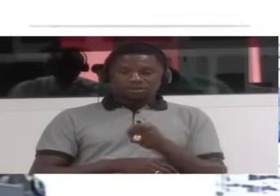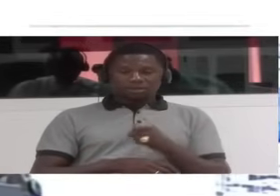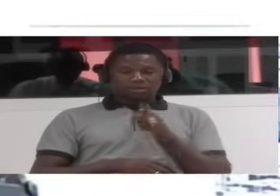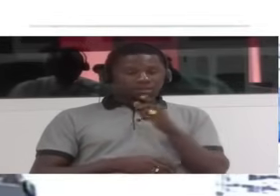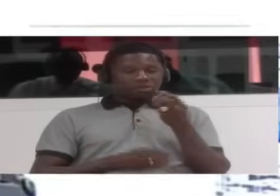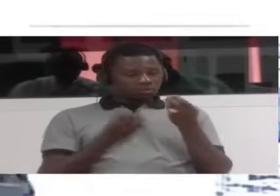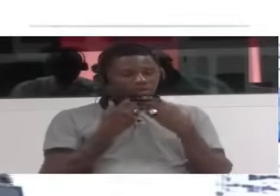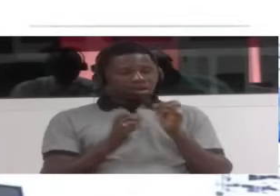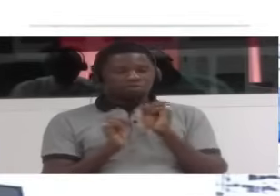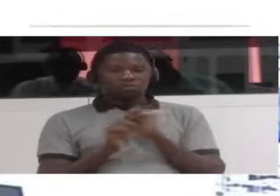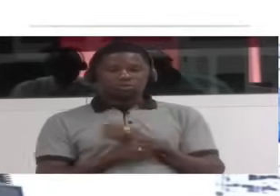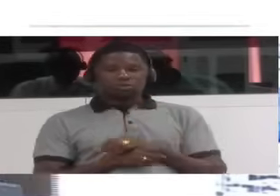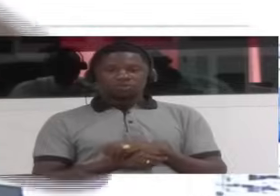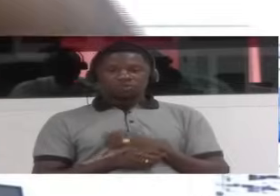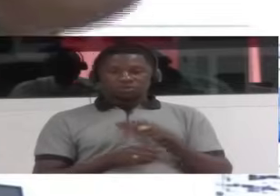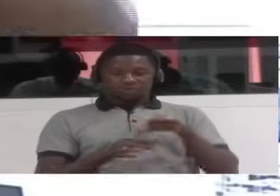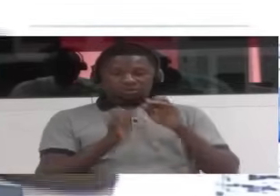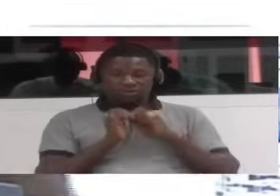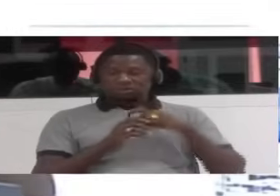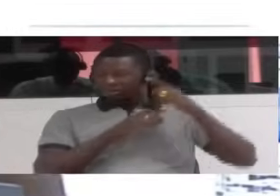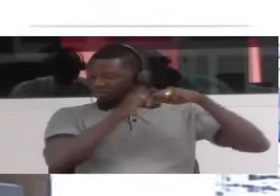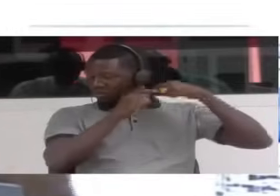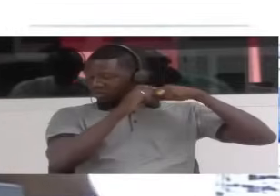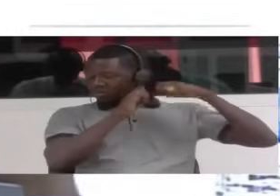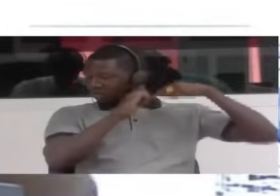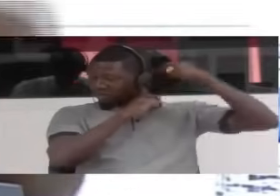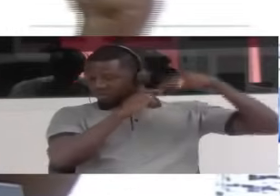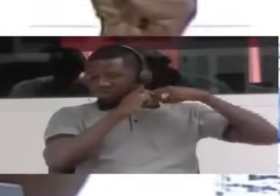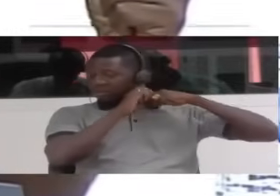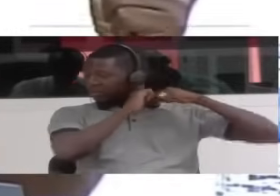us. So we take the rope, we round it Haruna's neck.